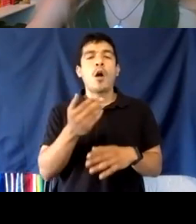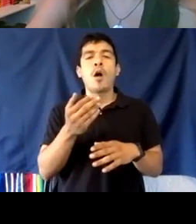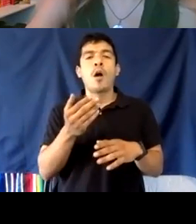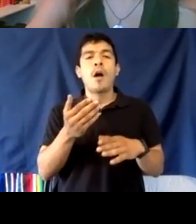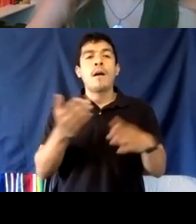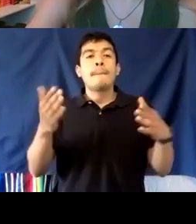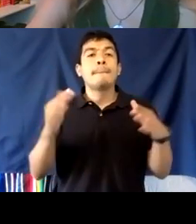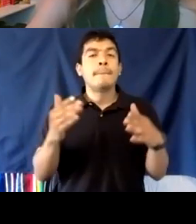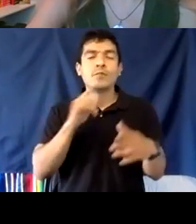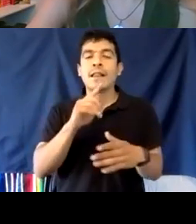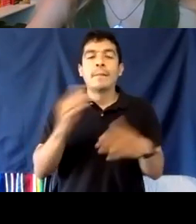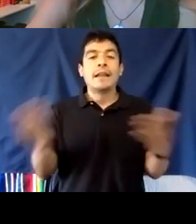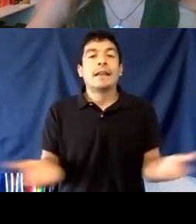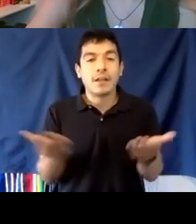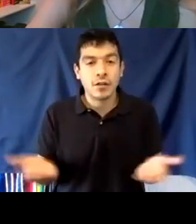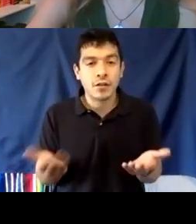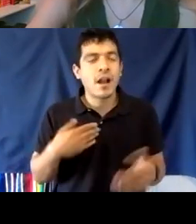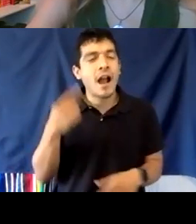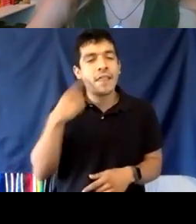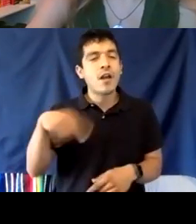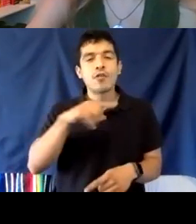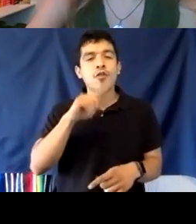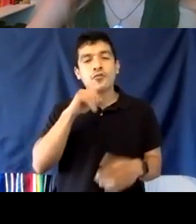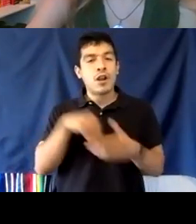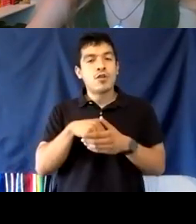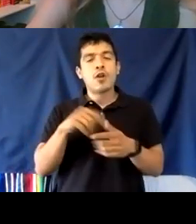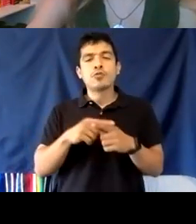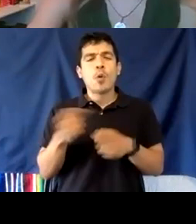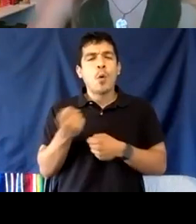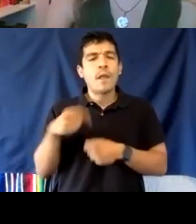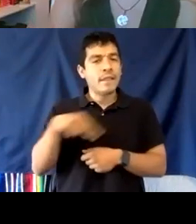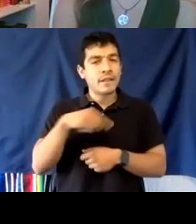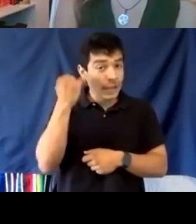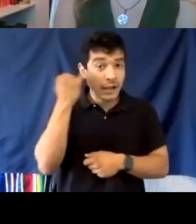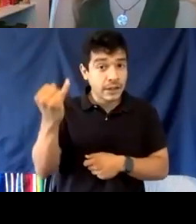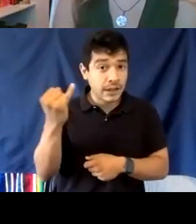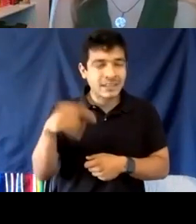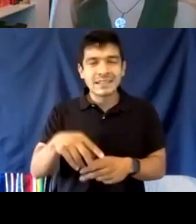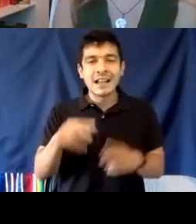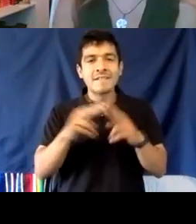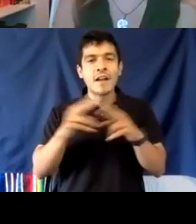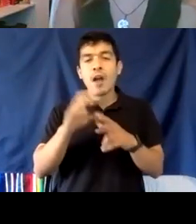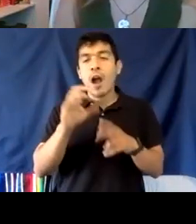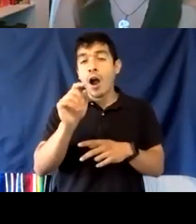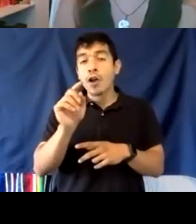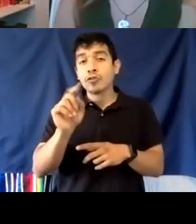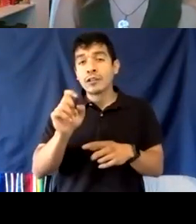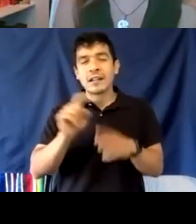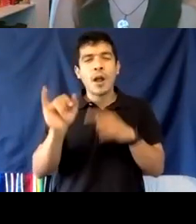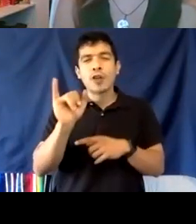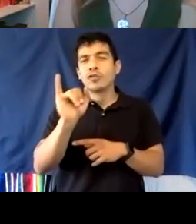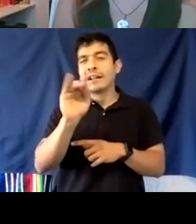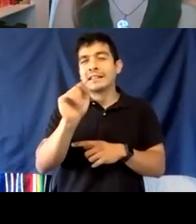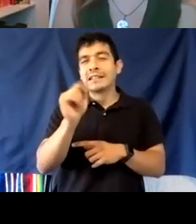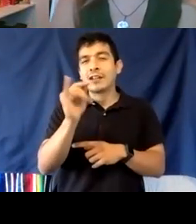things which are very internal are really, I think, important to hold on to. They're a very concrete but also intangible aspect